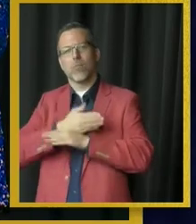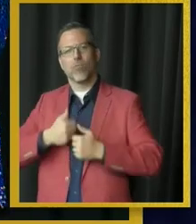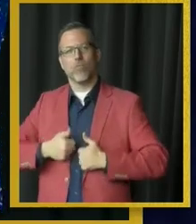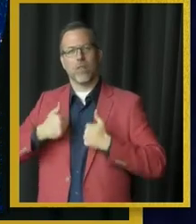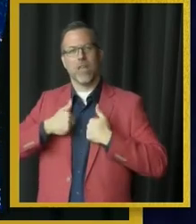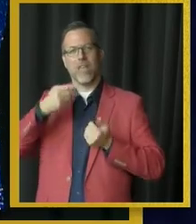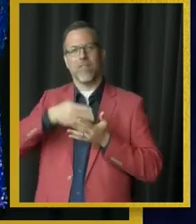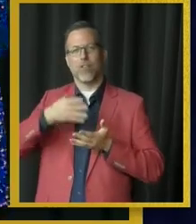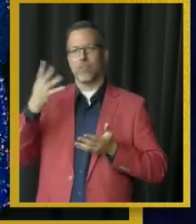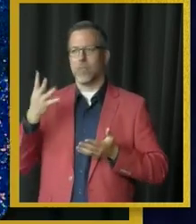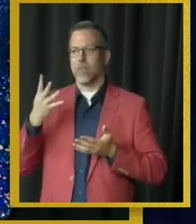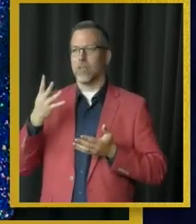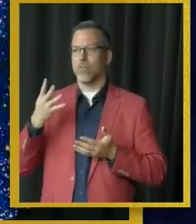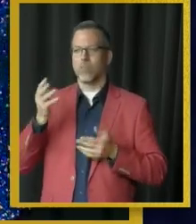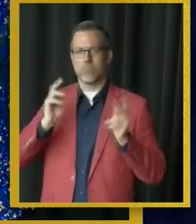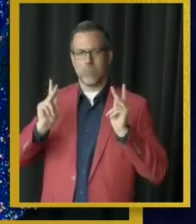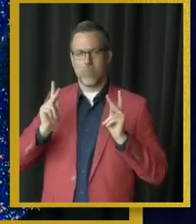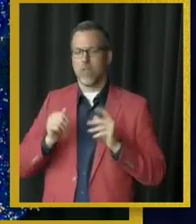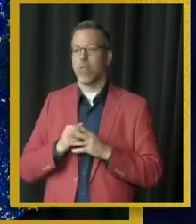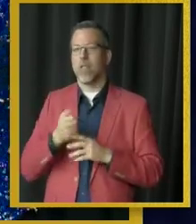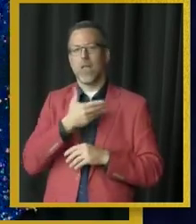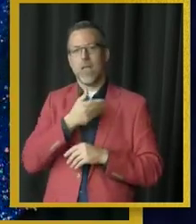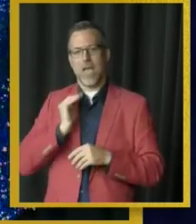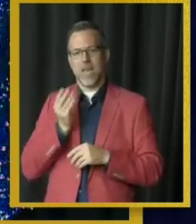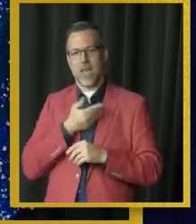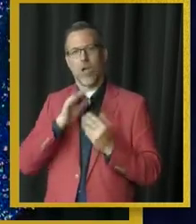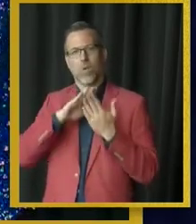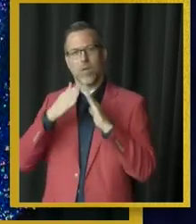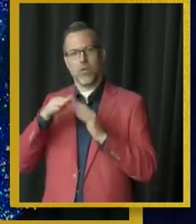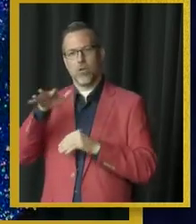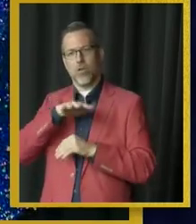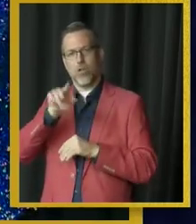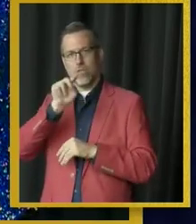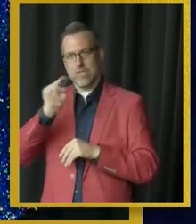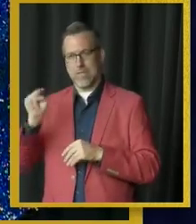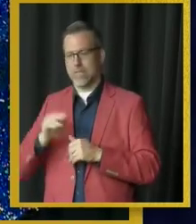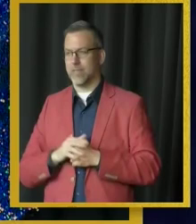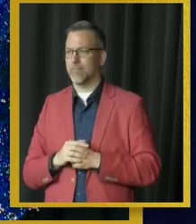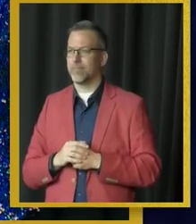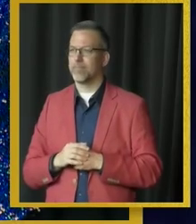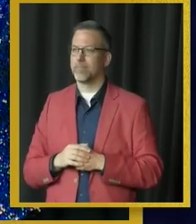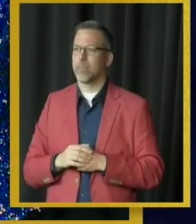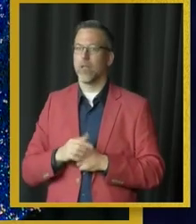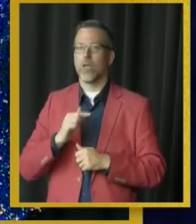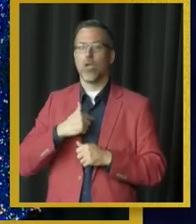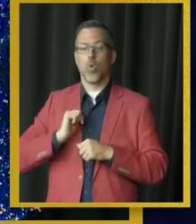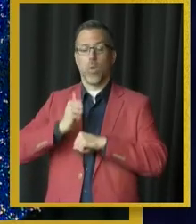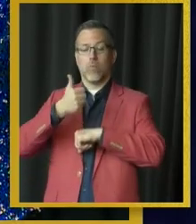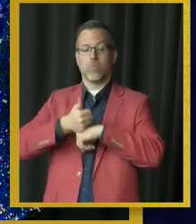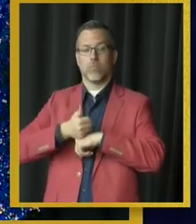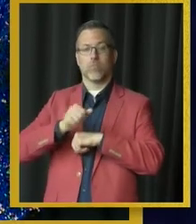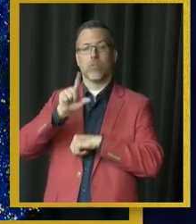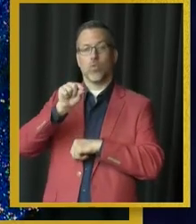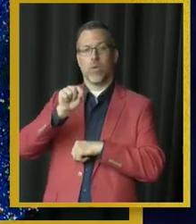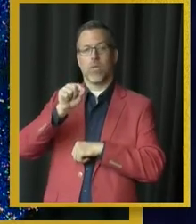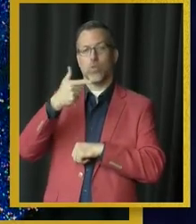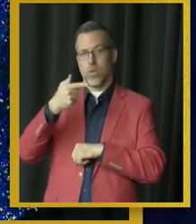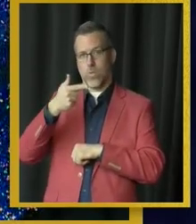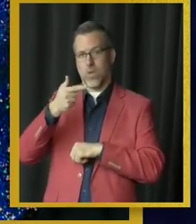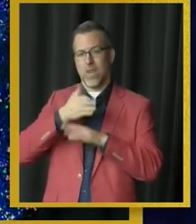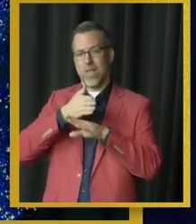of LGBTQIA people and our community throughout Tennessee. We were founded in 2021 following a